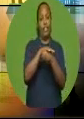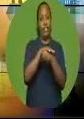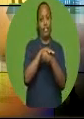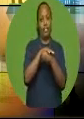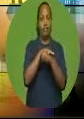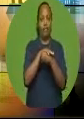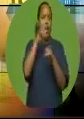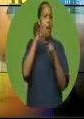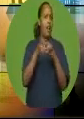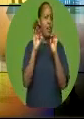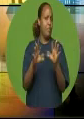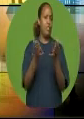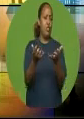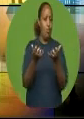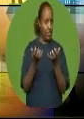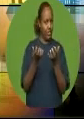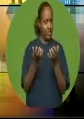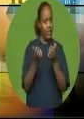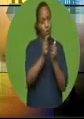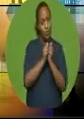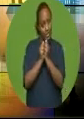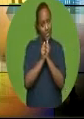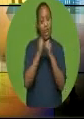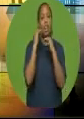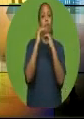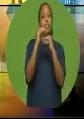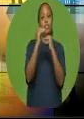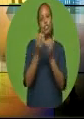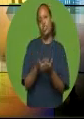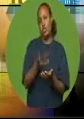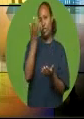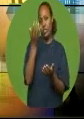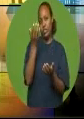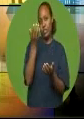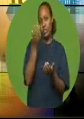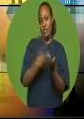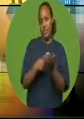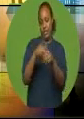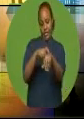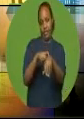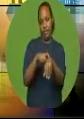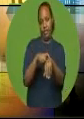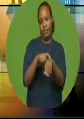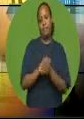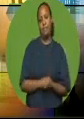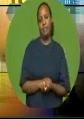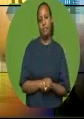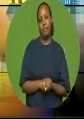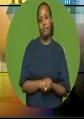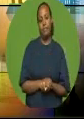fulfilling its unlimited wants with the limited resources it has during a given period of time.